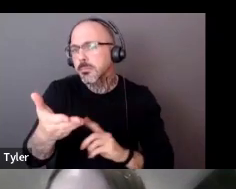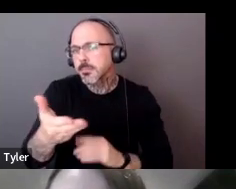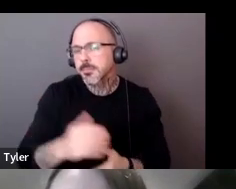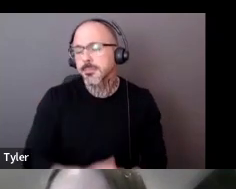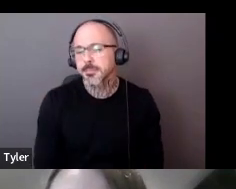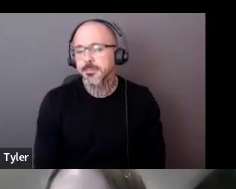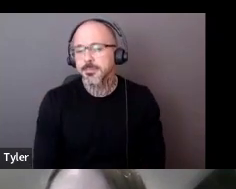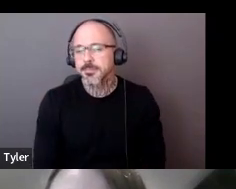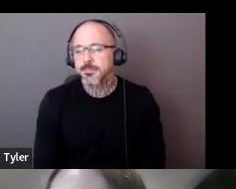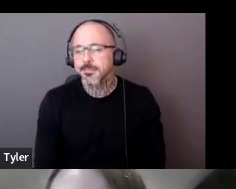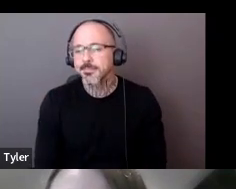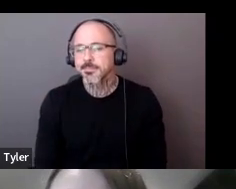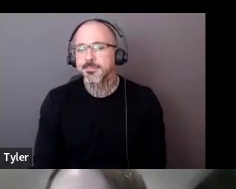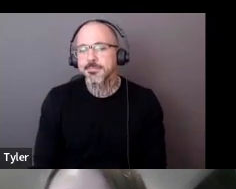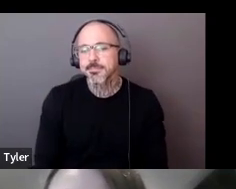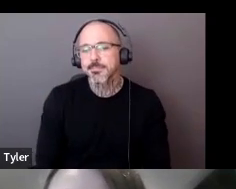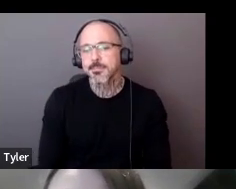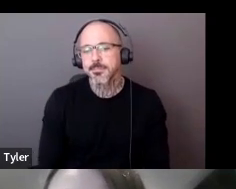Um,